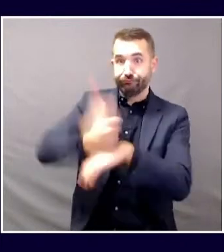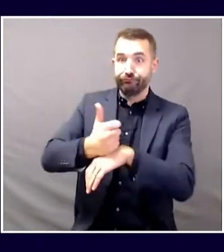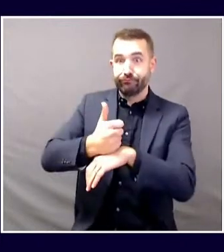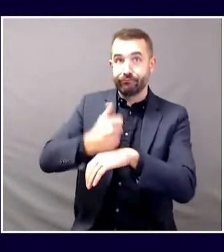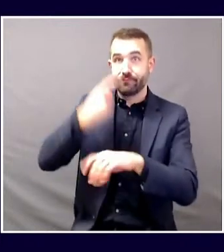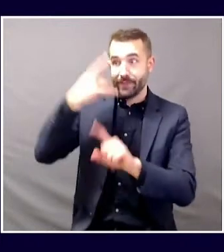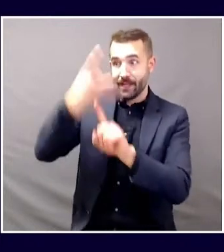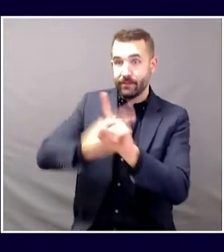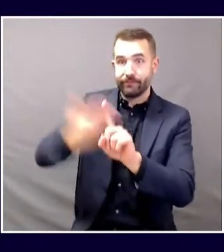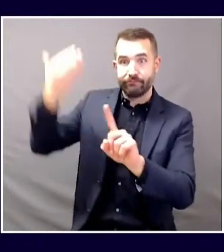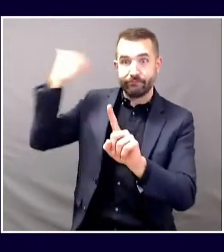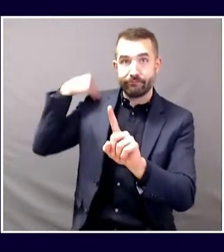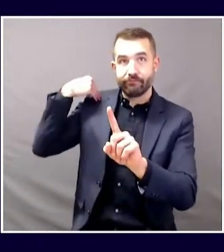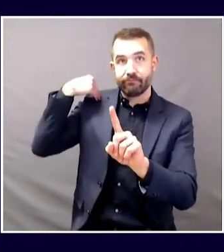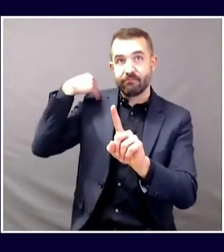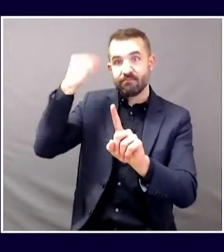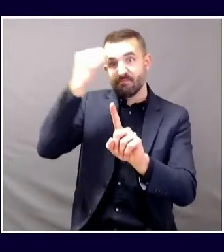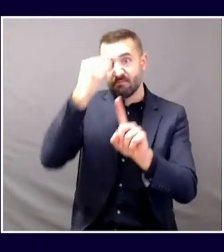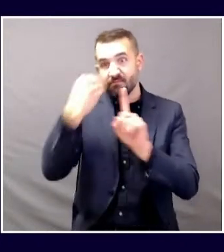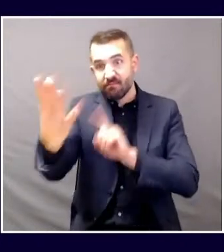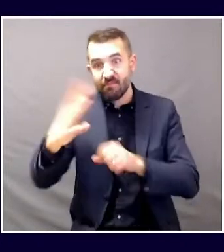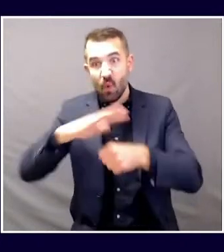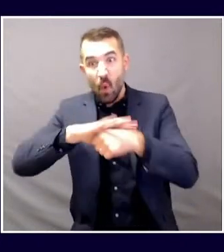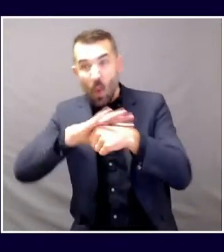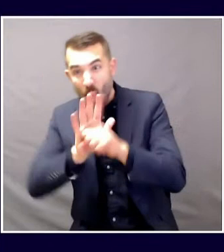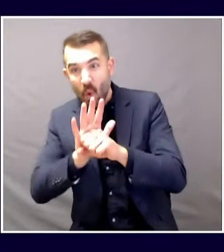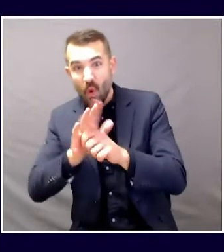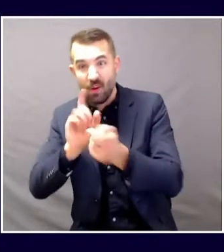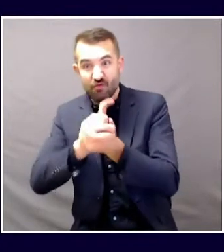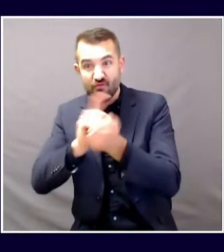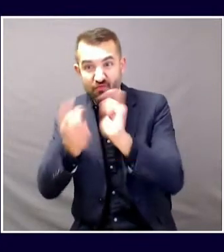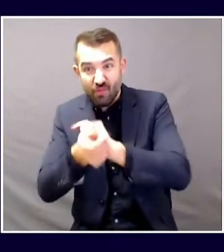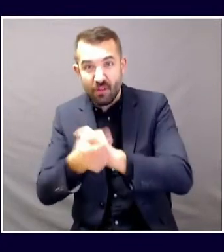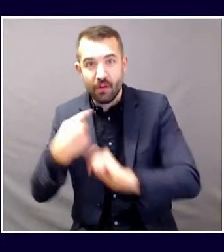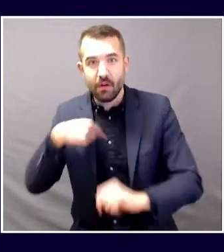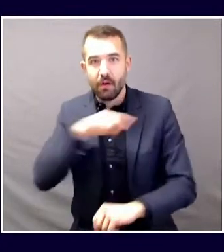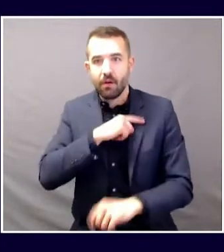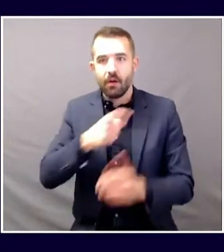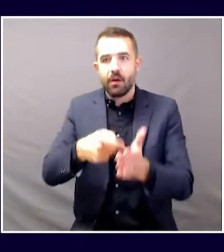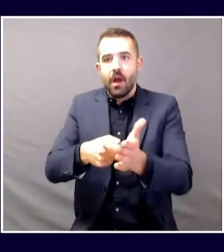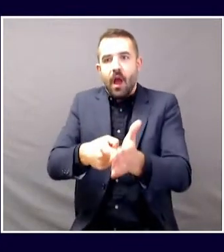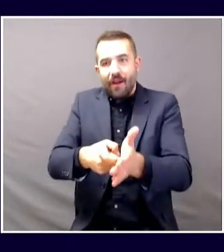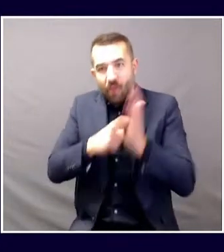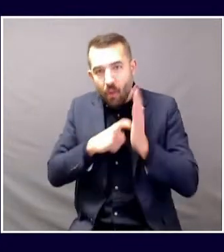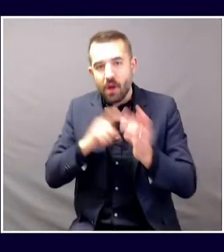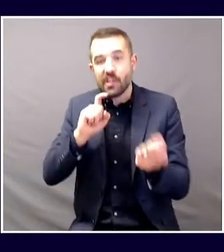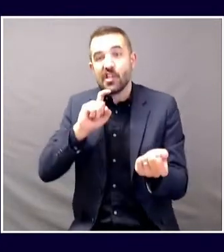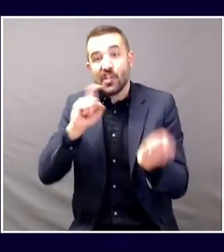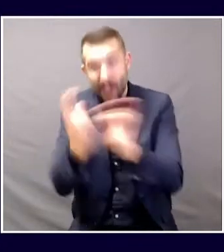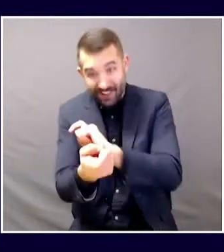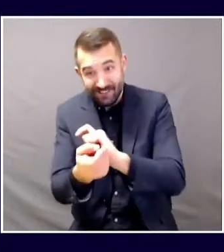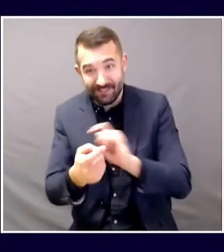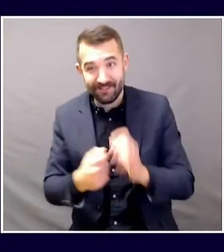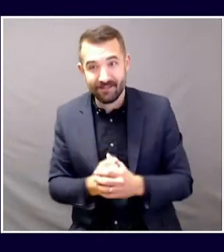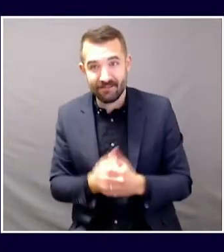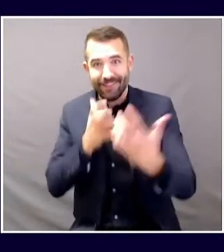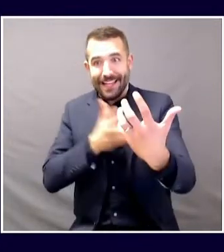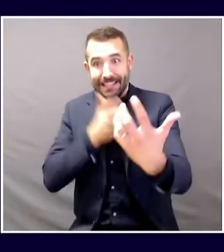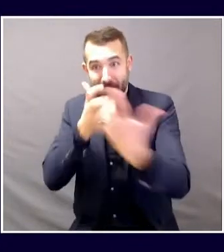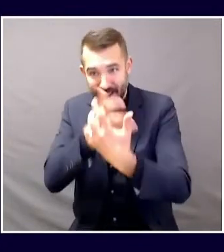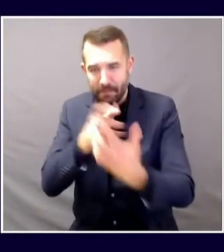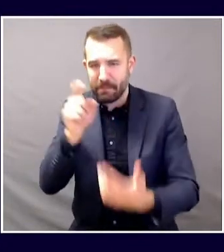And sadly, in the current environment, in the face of a deadly pandemic, not updating